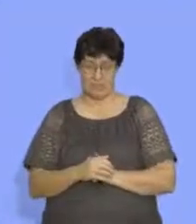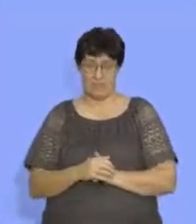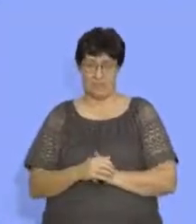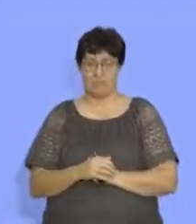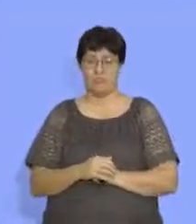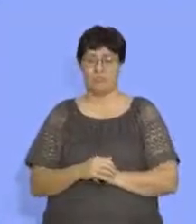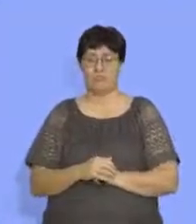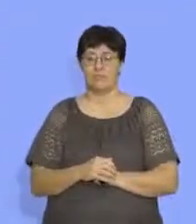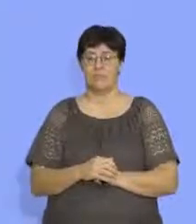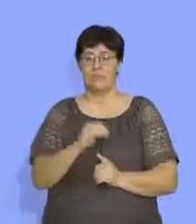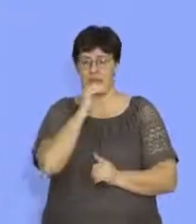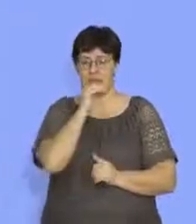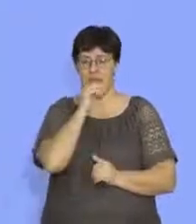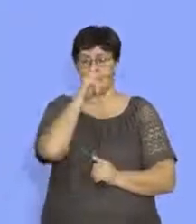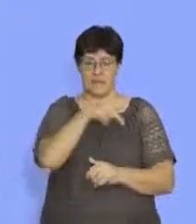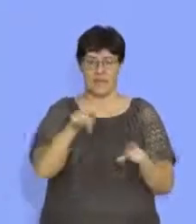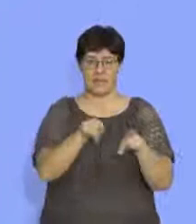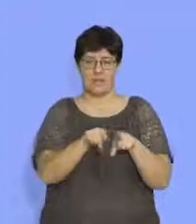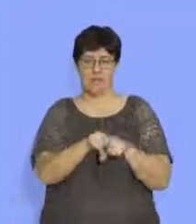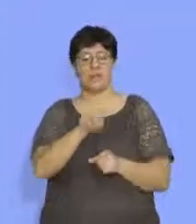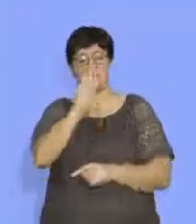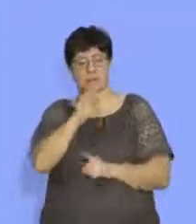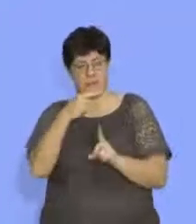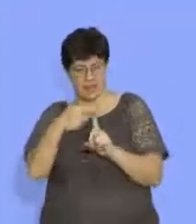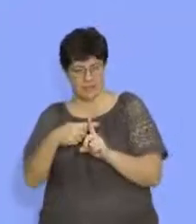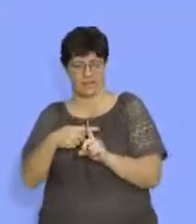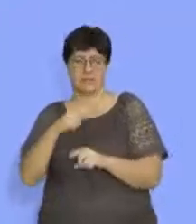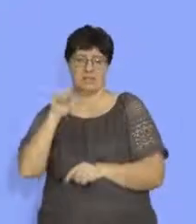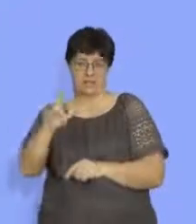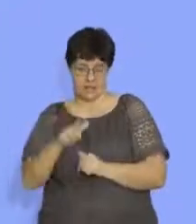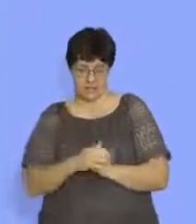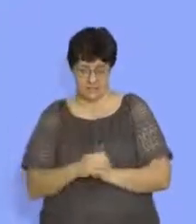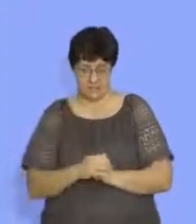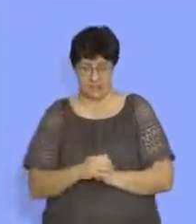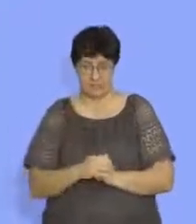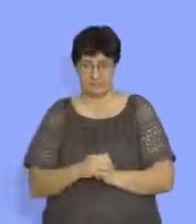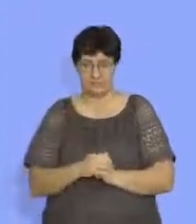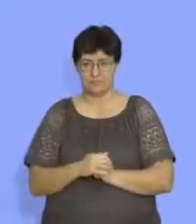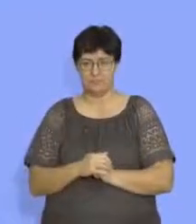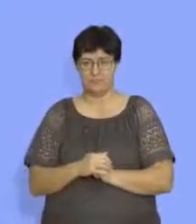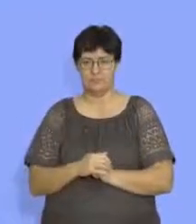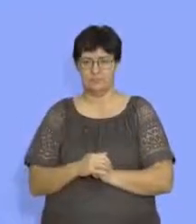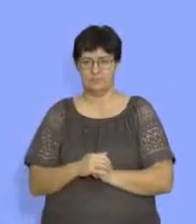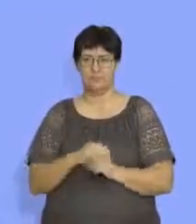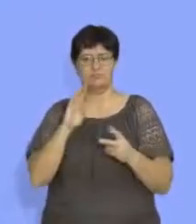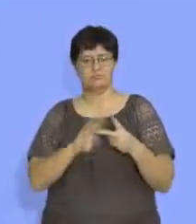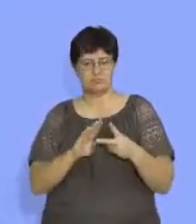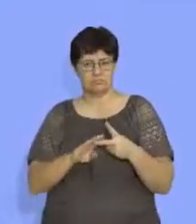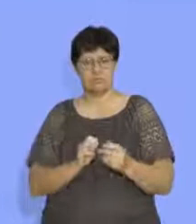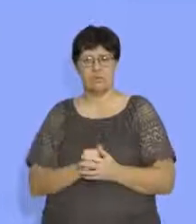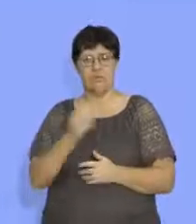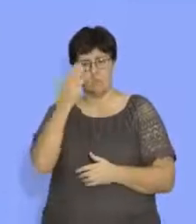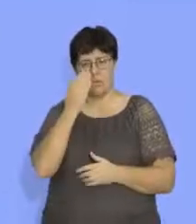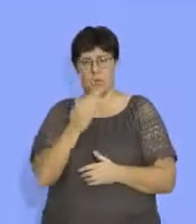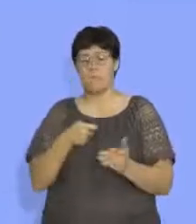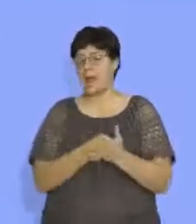burger. So that becomes P is equals to B plus the 7. Now, what else do I know? I